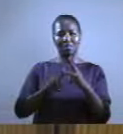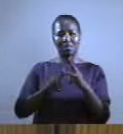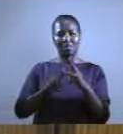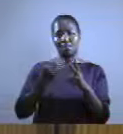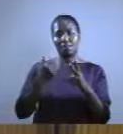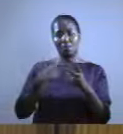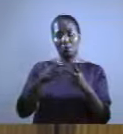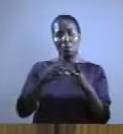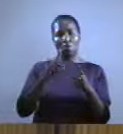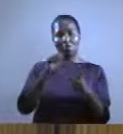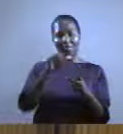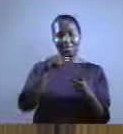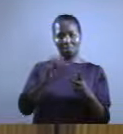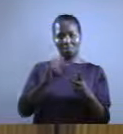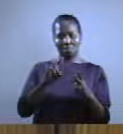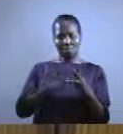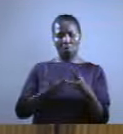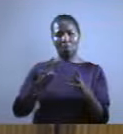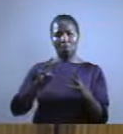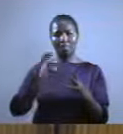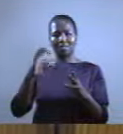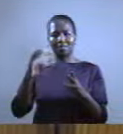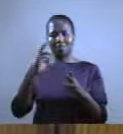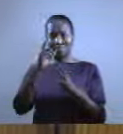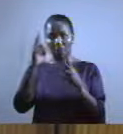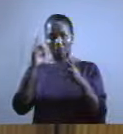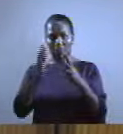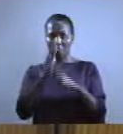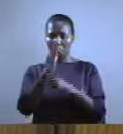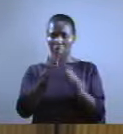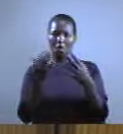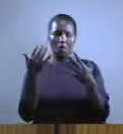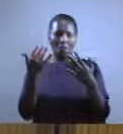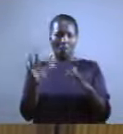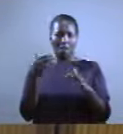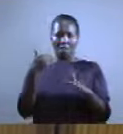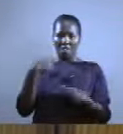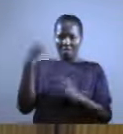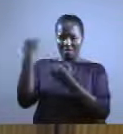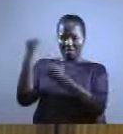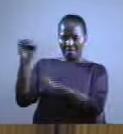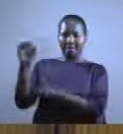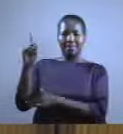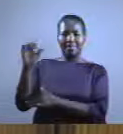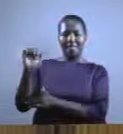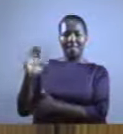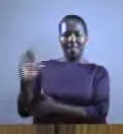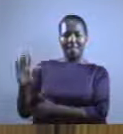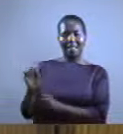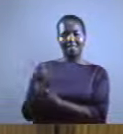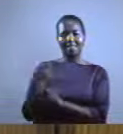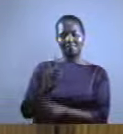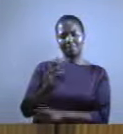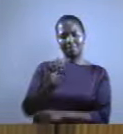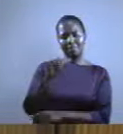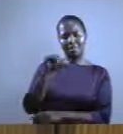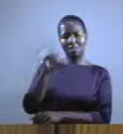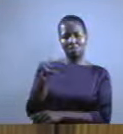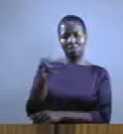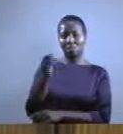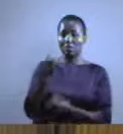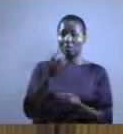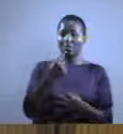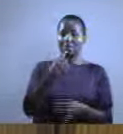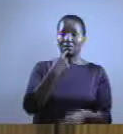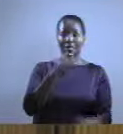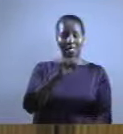DASO, and at the University of the Western Cape. Young people have rejected the DA and its DASO by conferring upon SASCO 100%